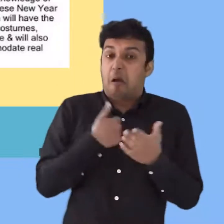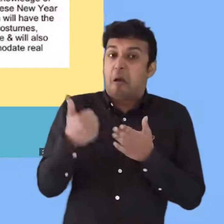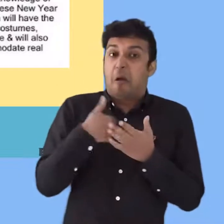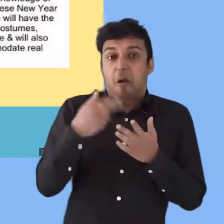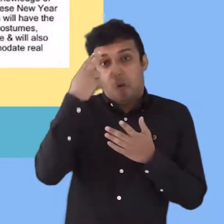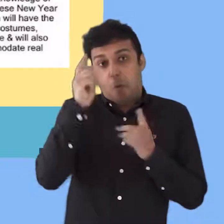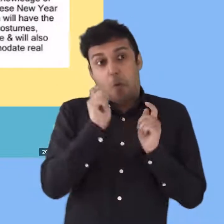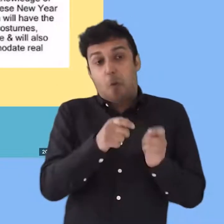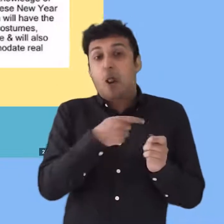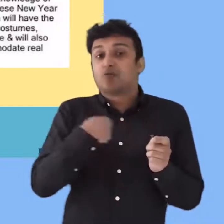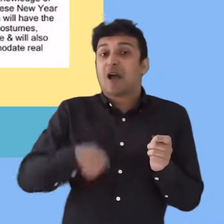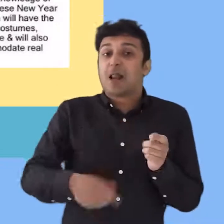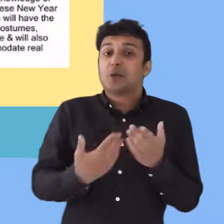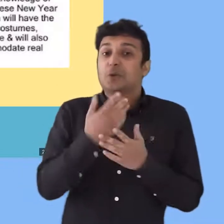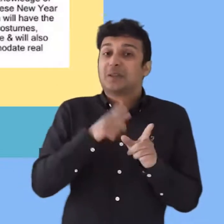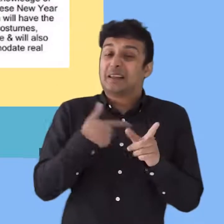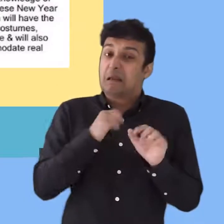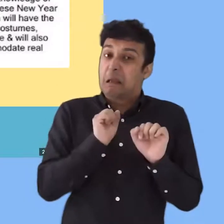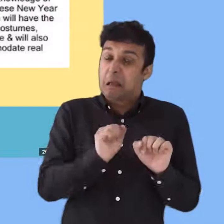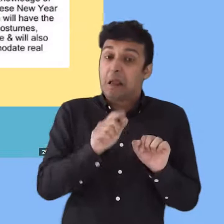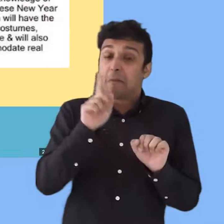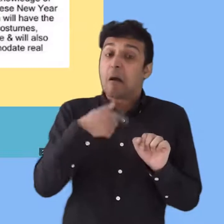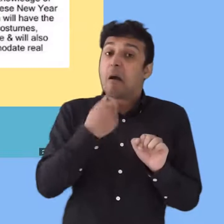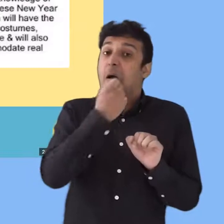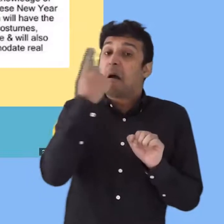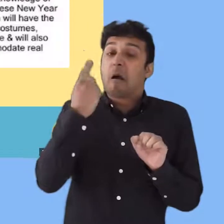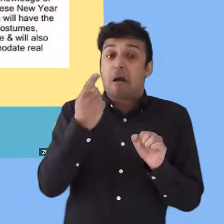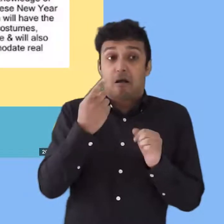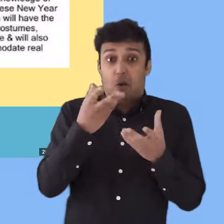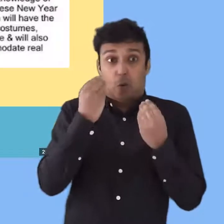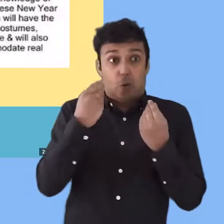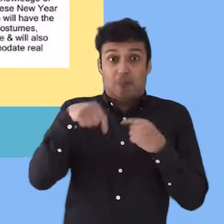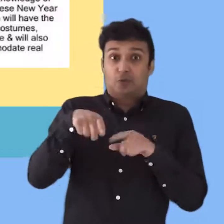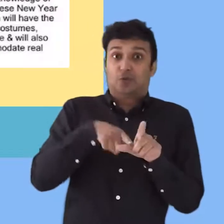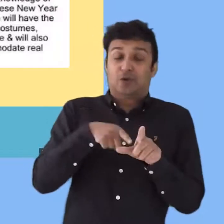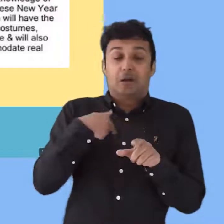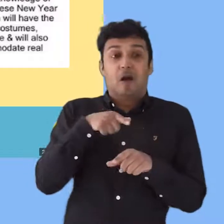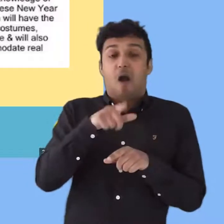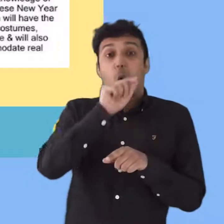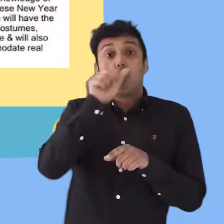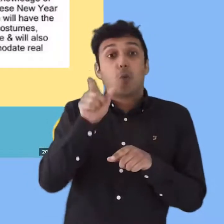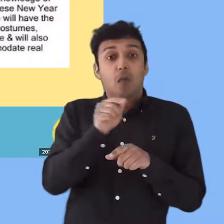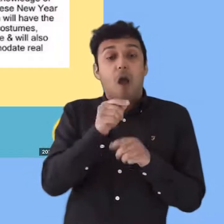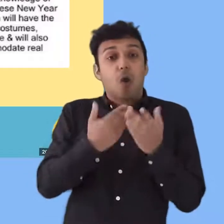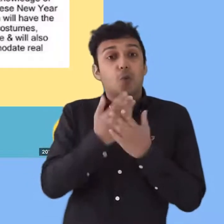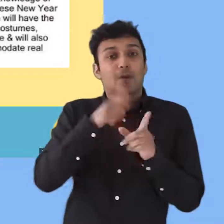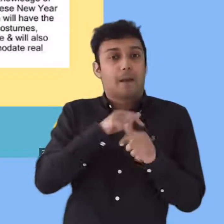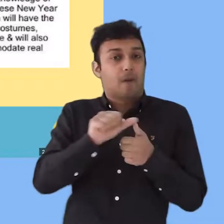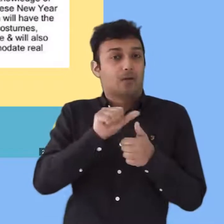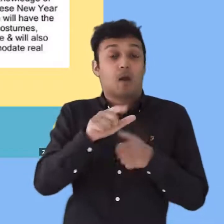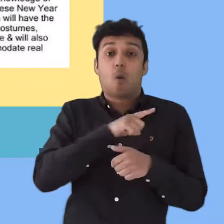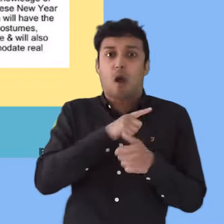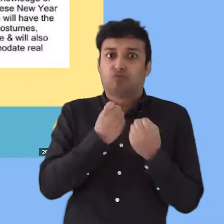this year is actually Lunar New Year is a much more inclusive term because there are many East and Southeast Asian